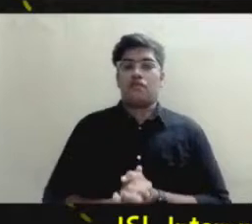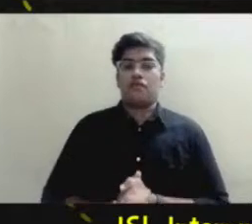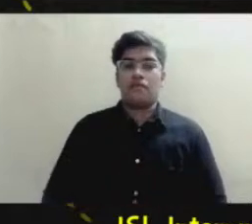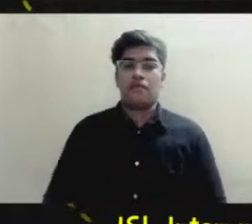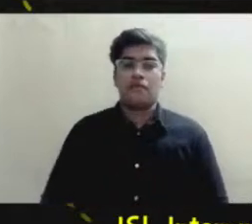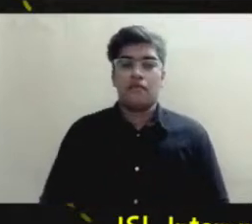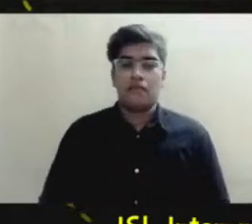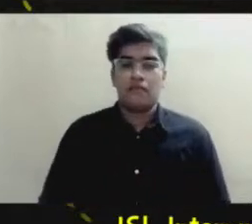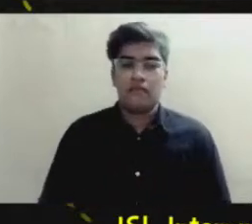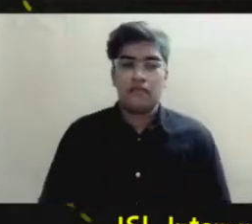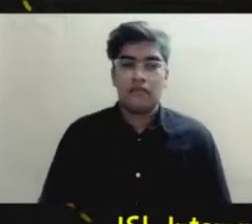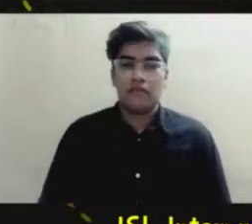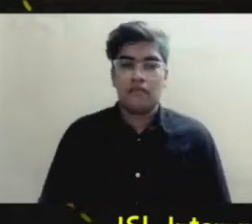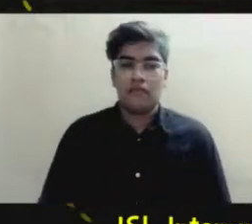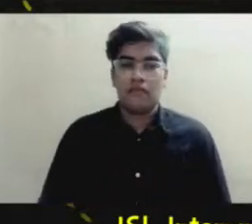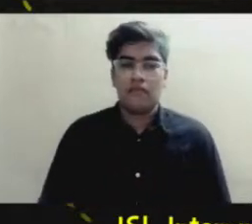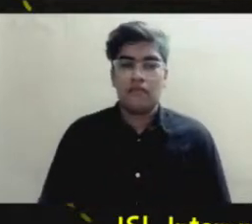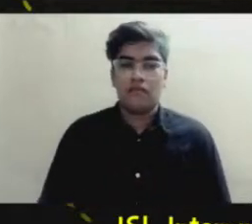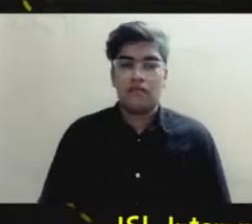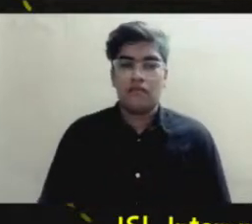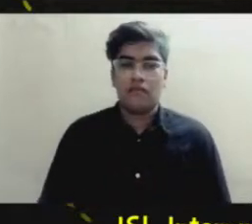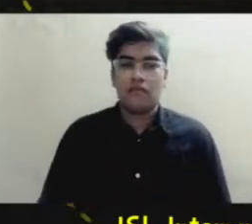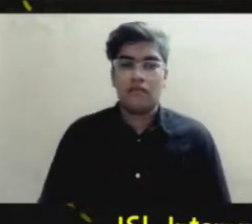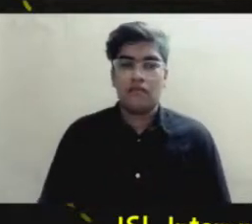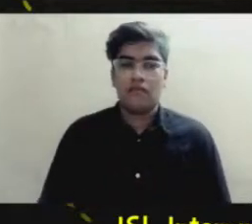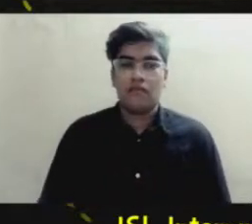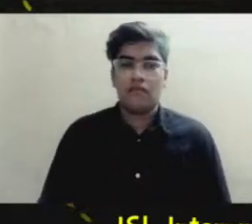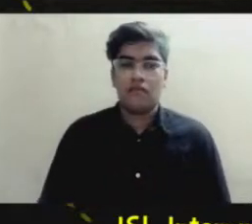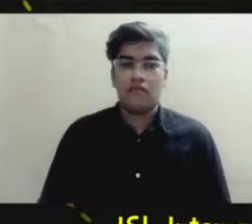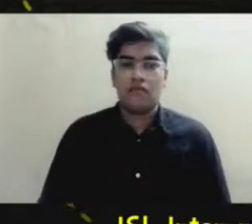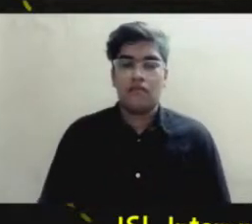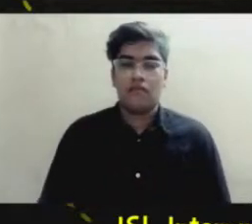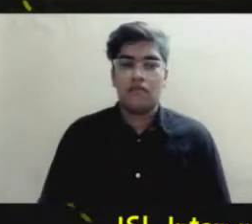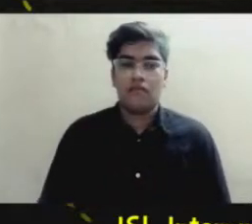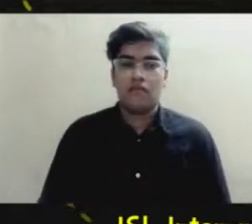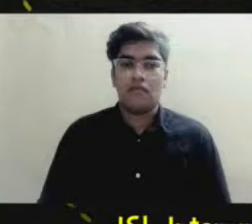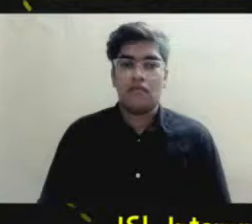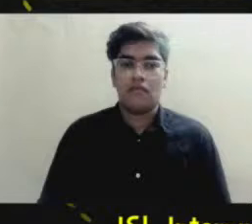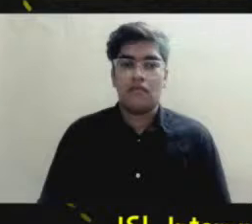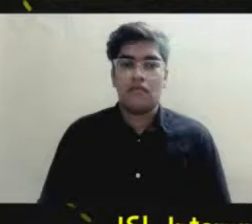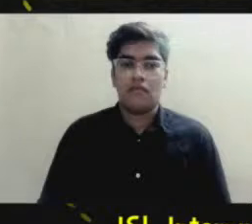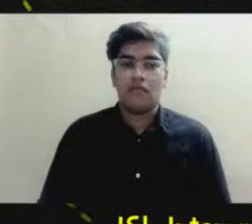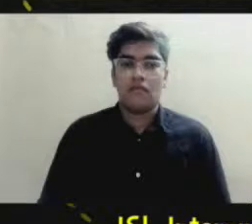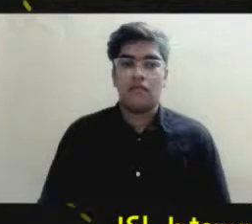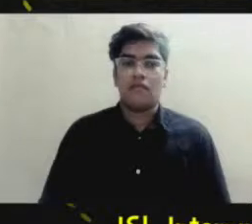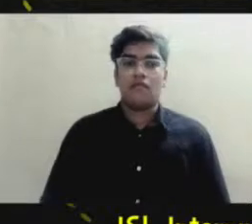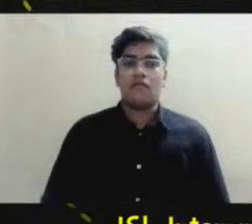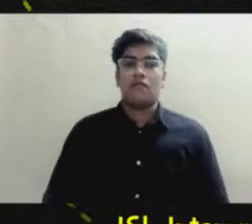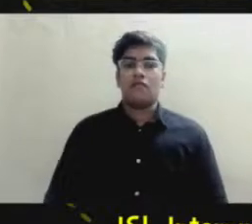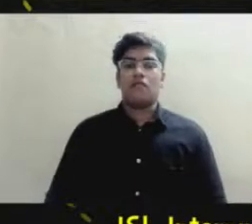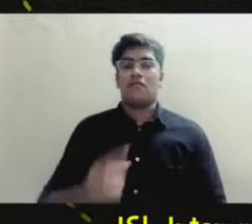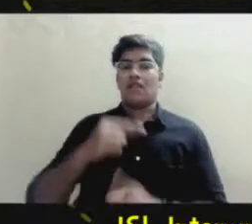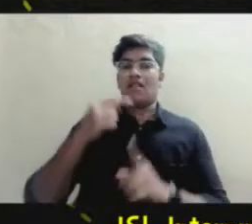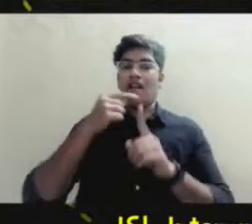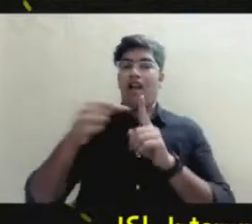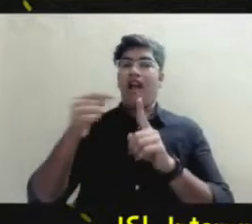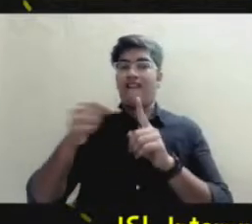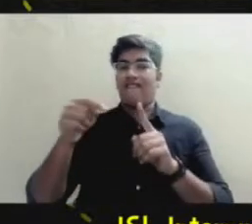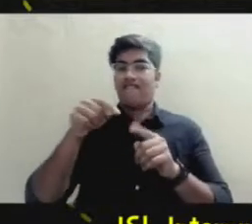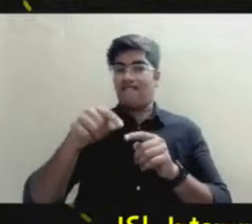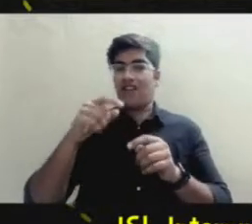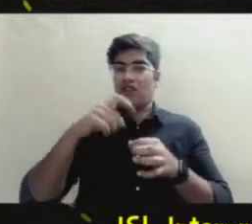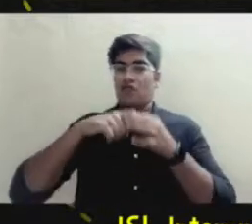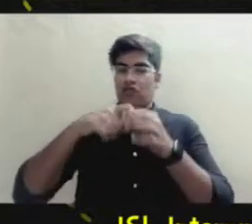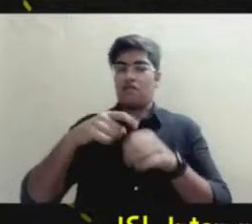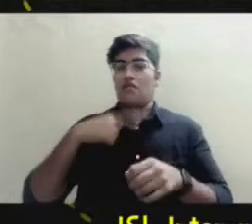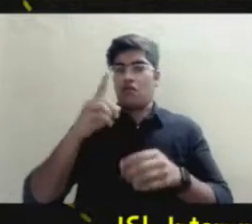We're almost out of time, so I'm going to do 1.5 questions more. And obviously, the half question is misuse of my moderator privilege, will be my